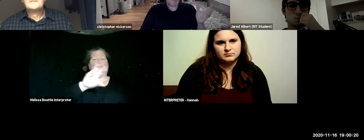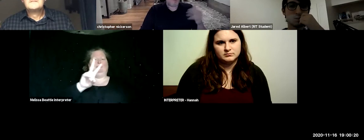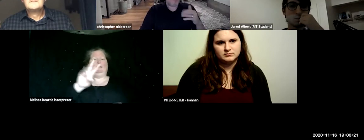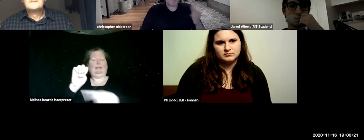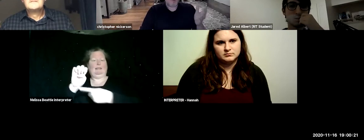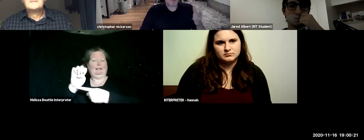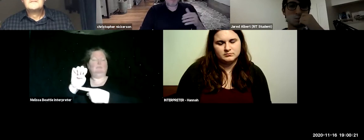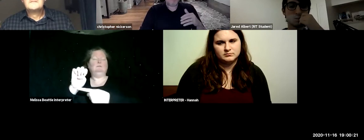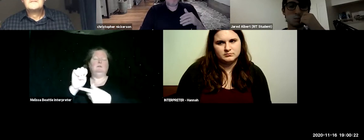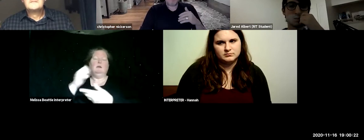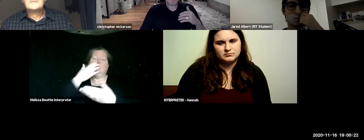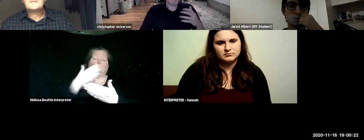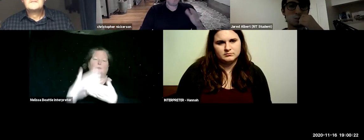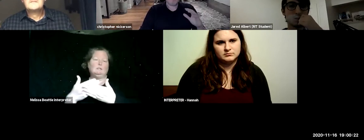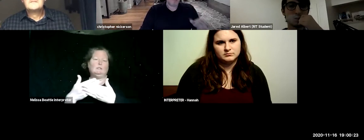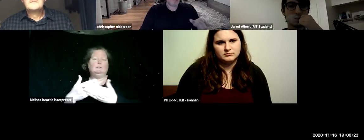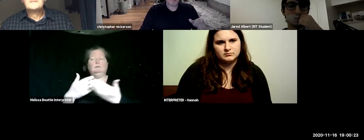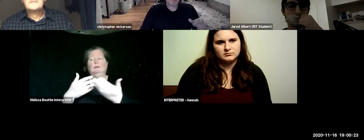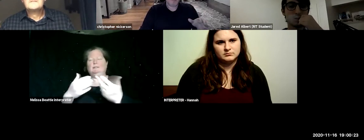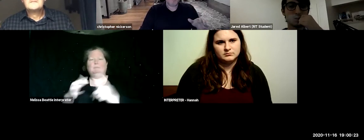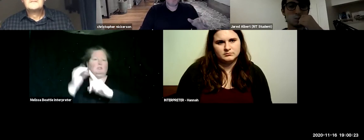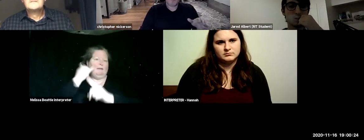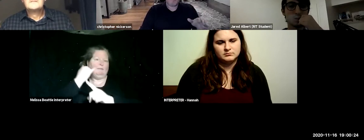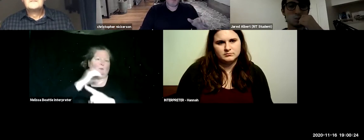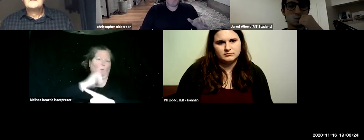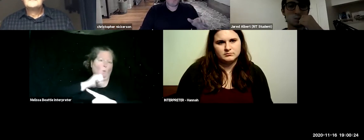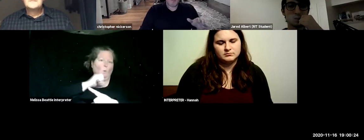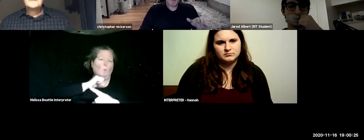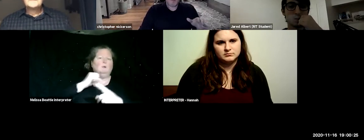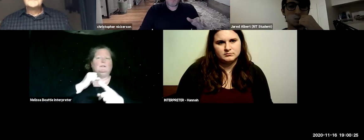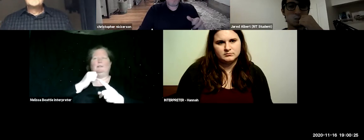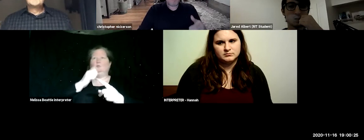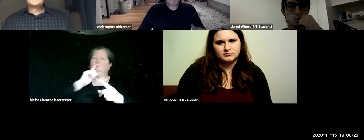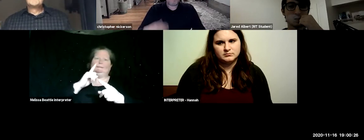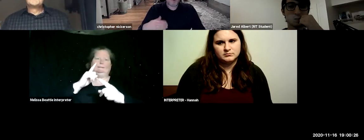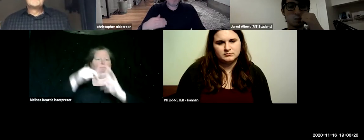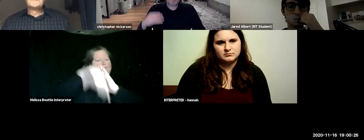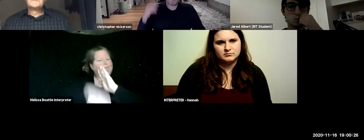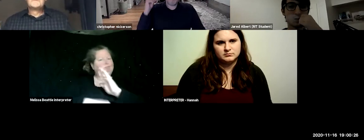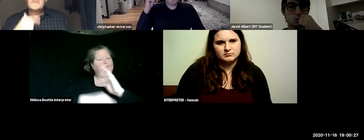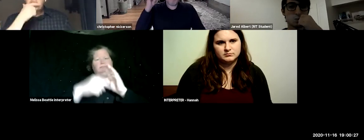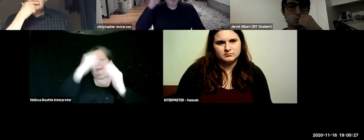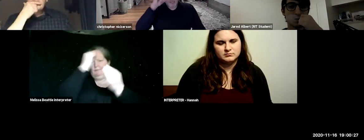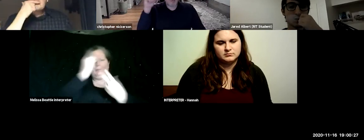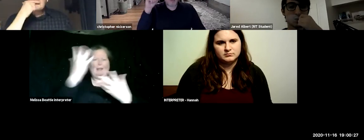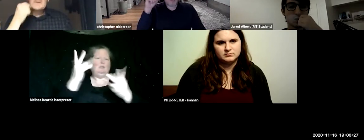if it's one that's old and it's well understood. There's tons of really, really super solid write-ups that people have broken down. You know, here is